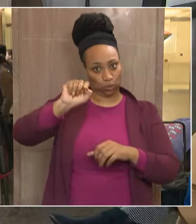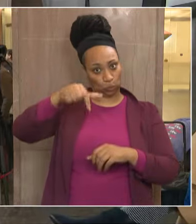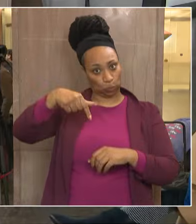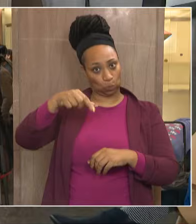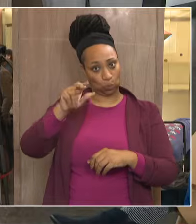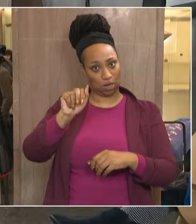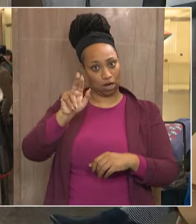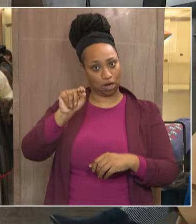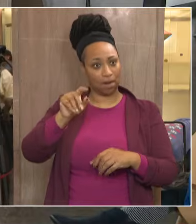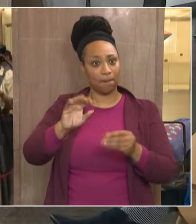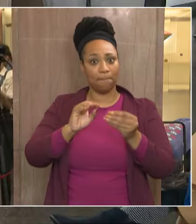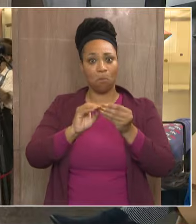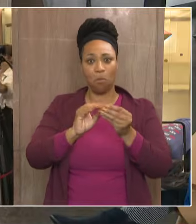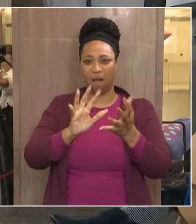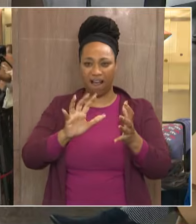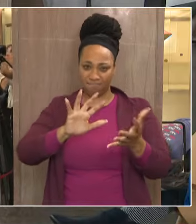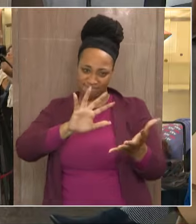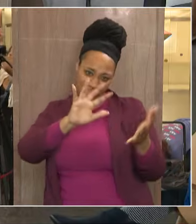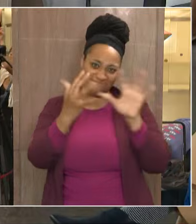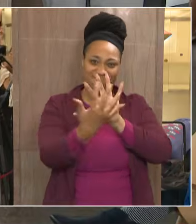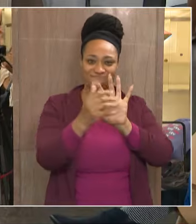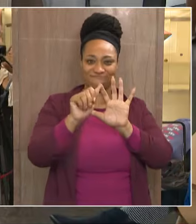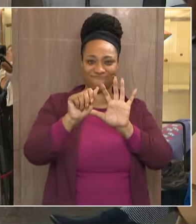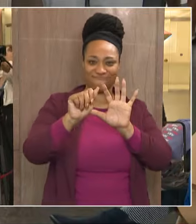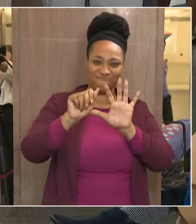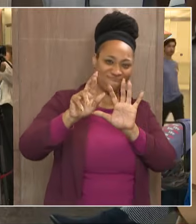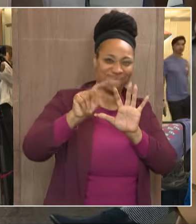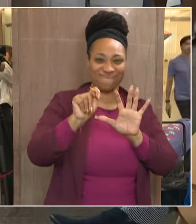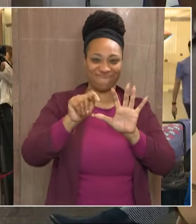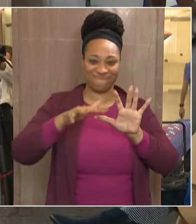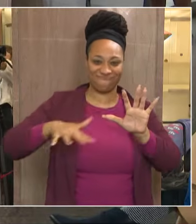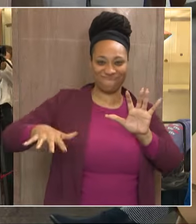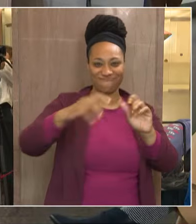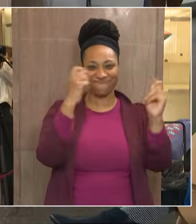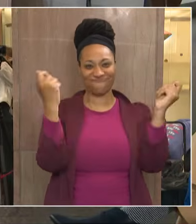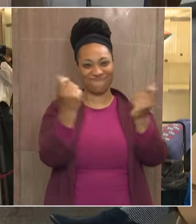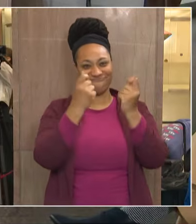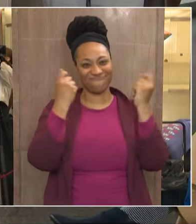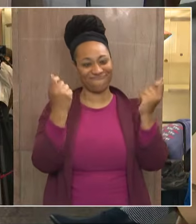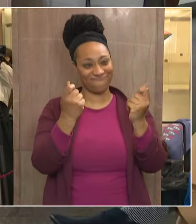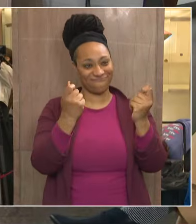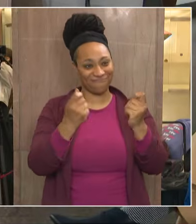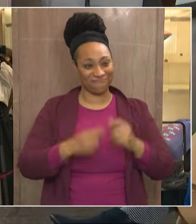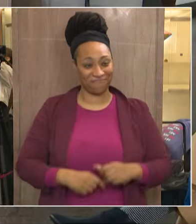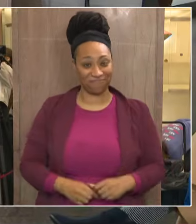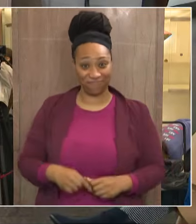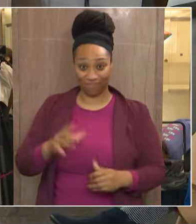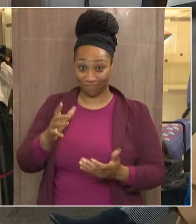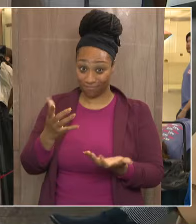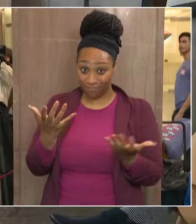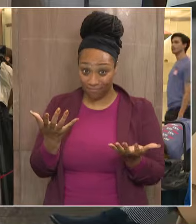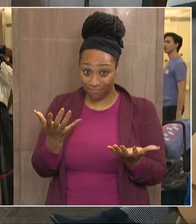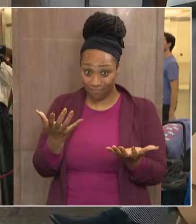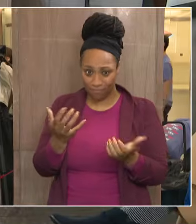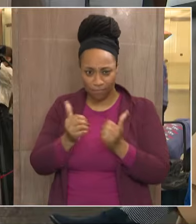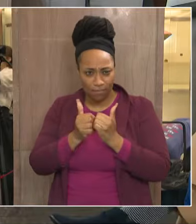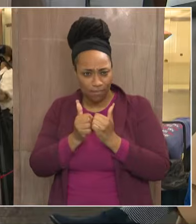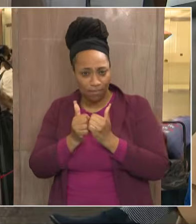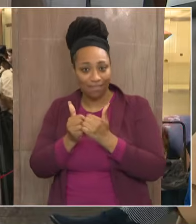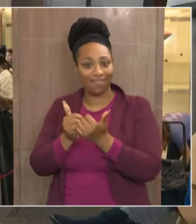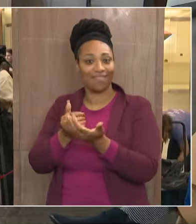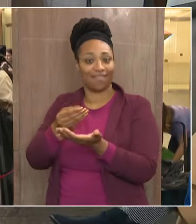artistic expression with economic development. And pulling this off in 10 months has been no small